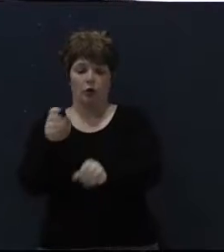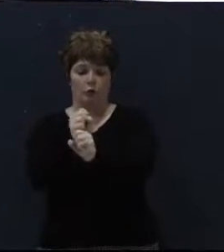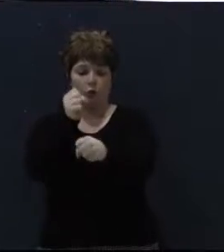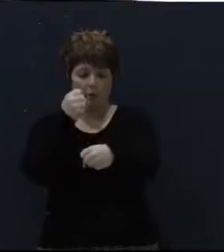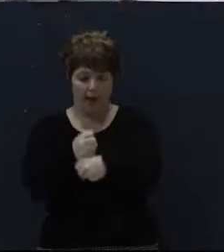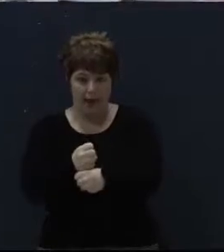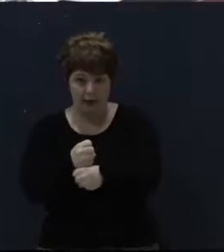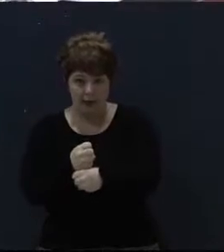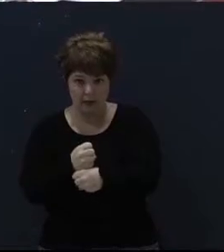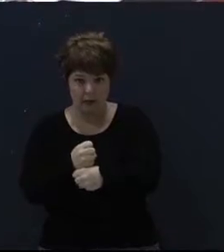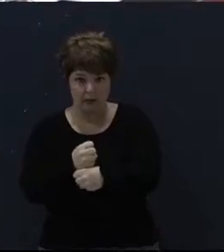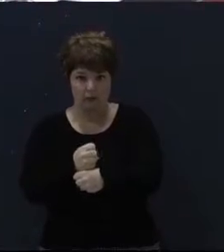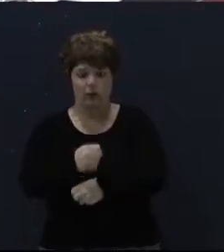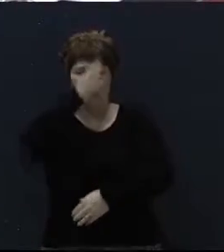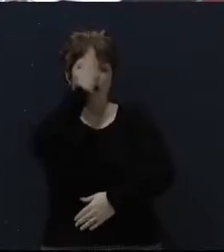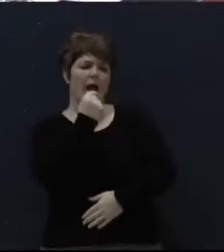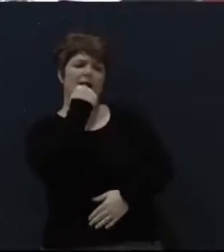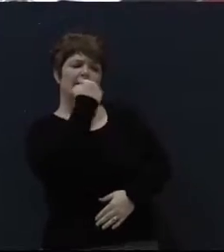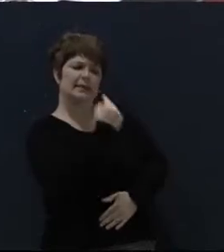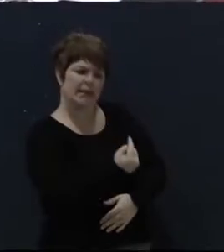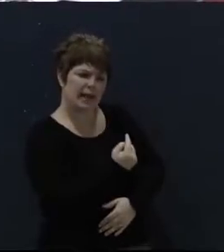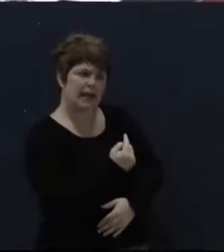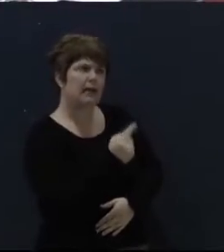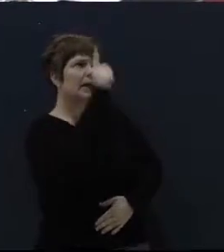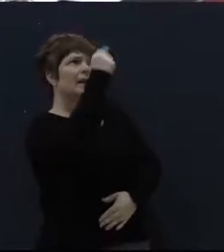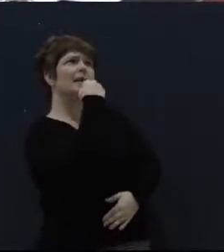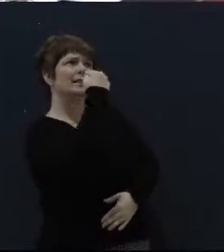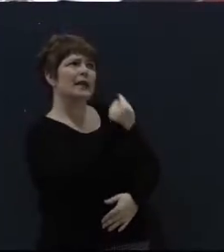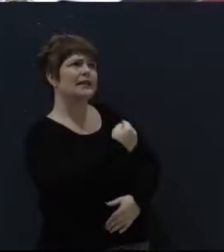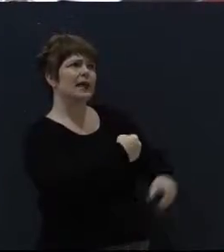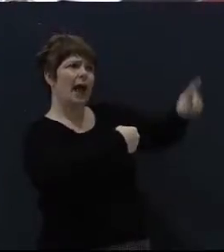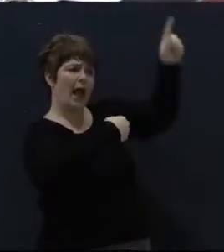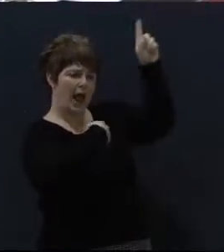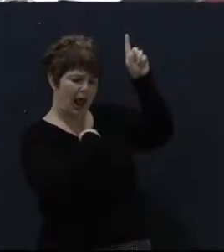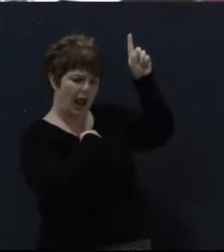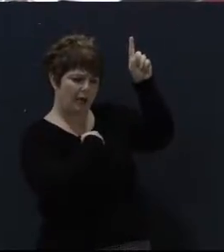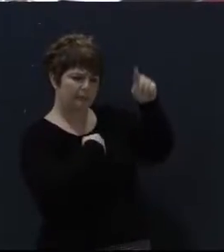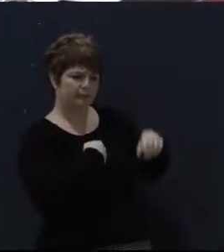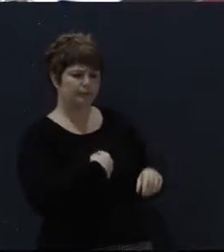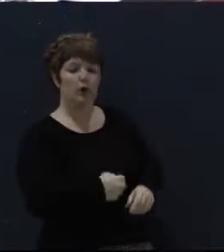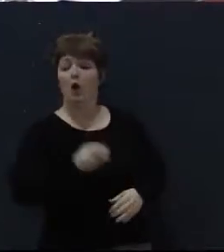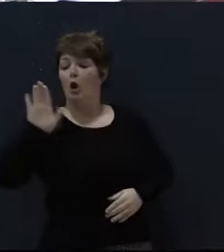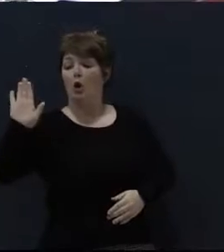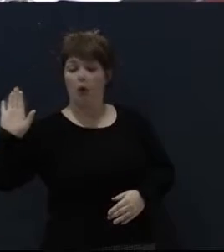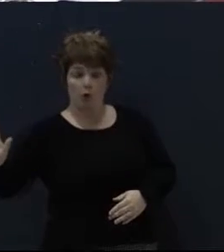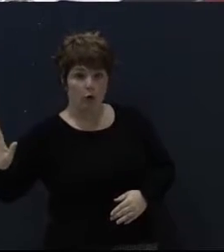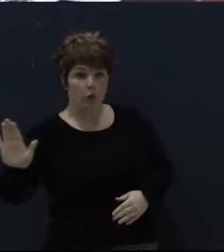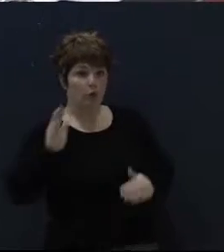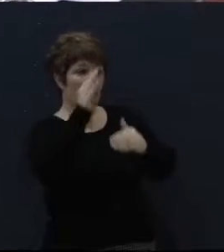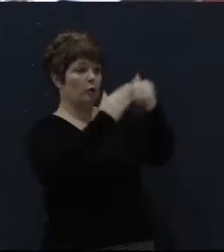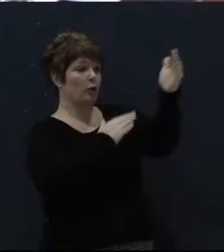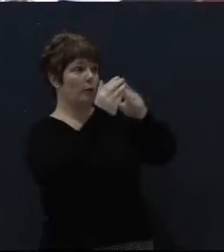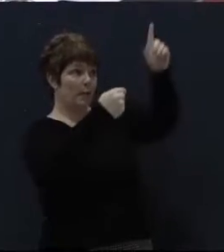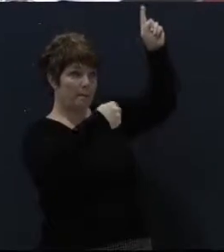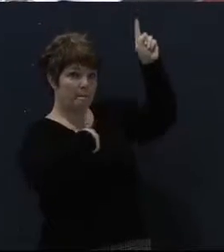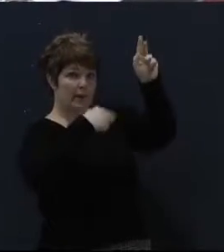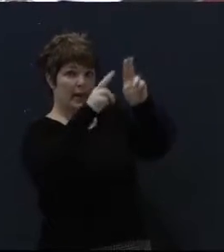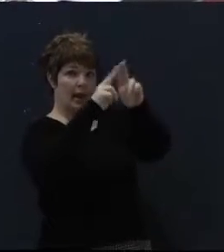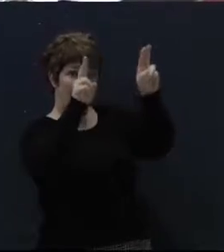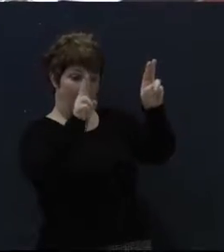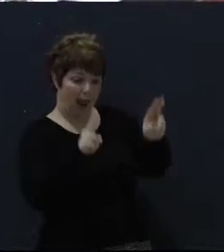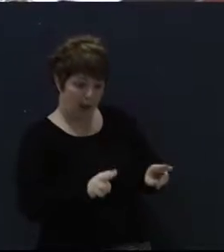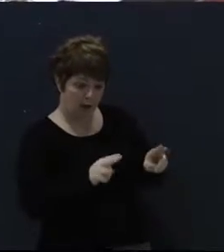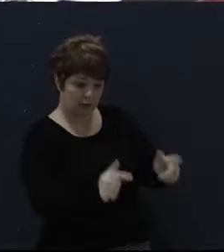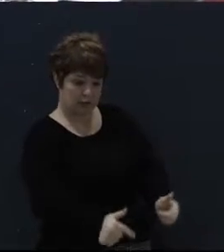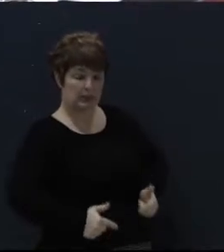So hear what God's saying. He's saying, you're going to build me a house to dwell